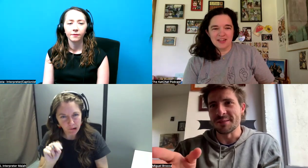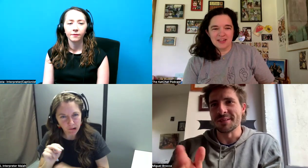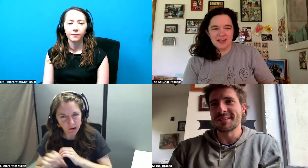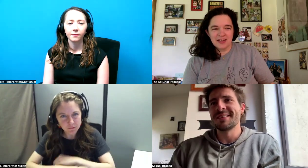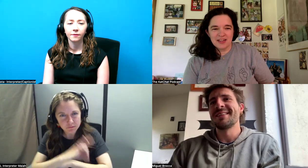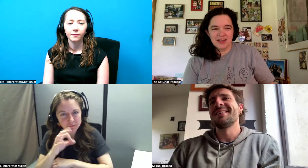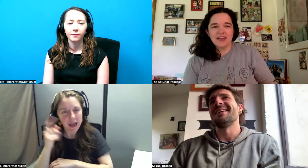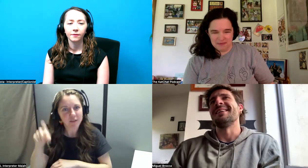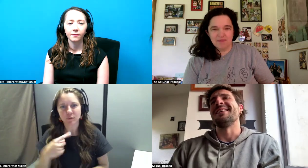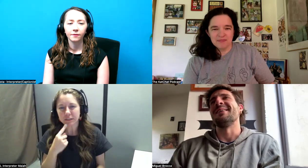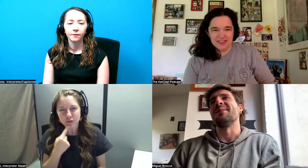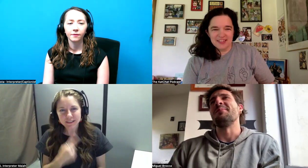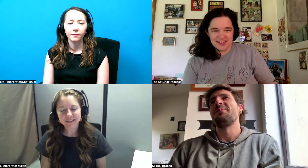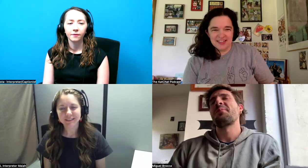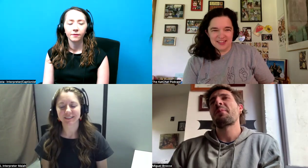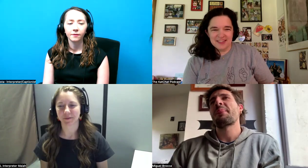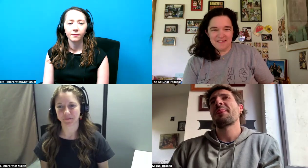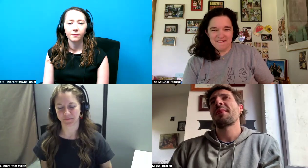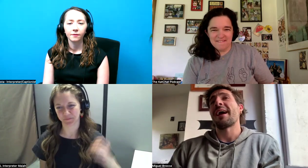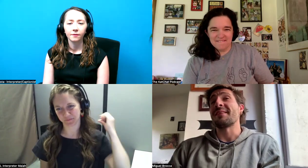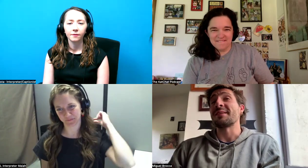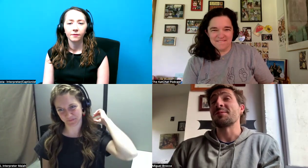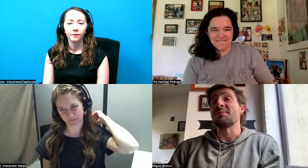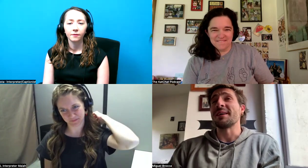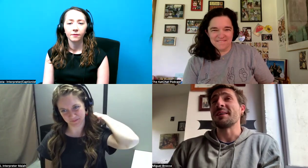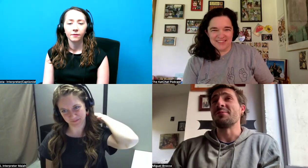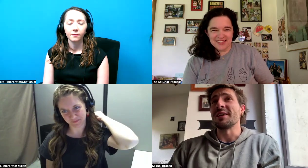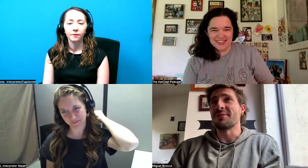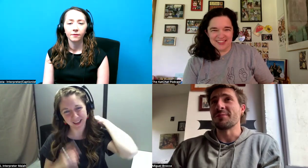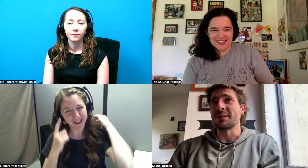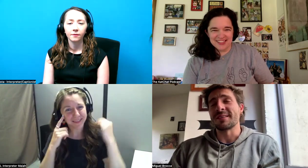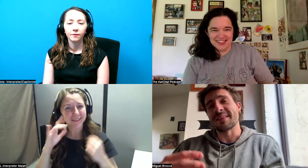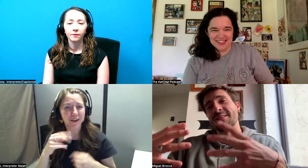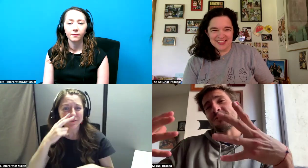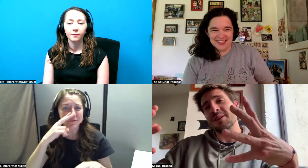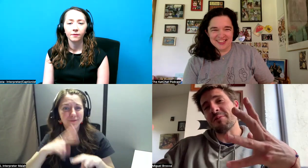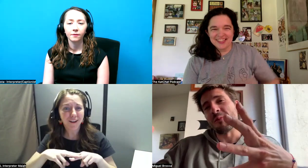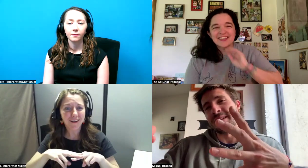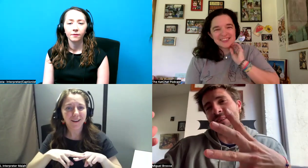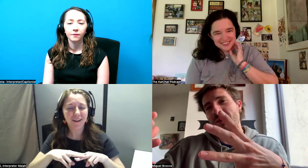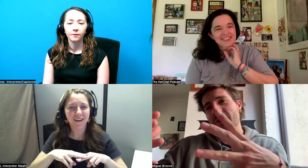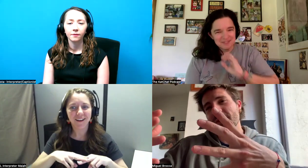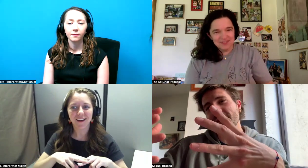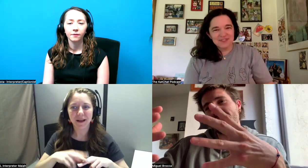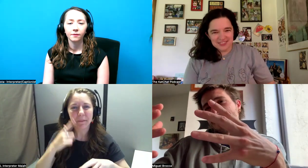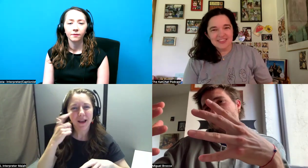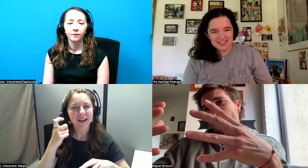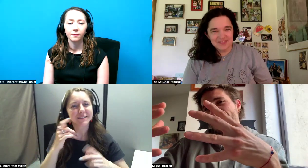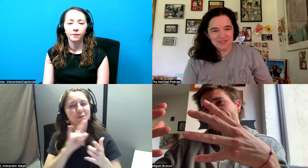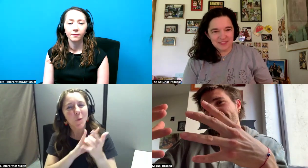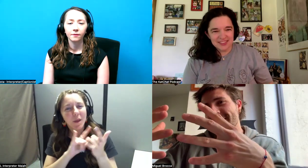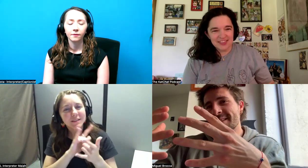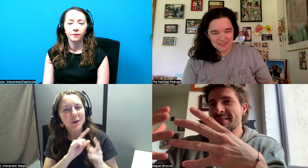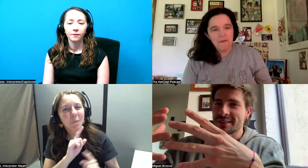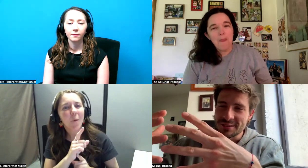really serious. Um, I think that's what made it really fun because like this really romantic moment that they are about